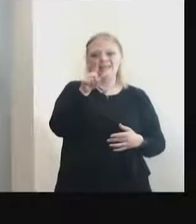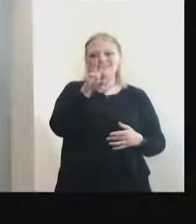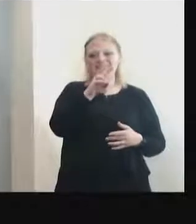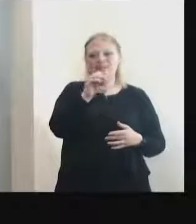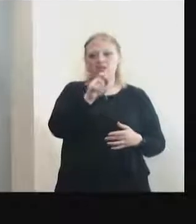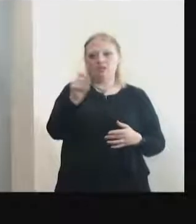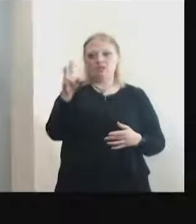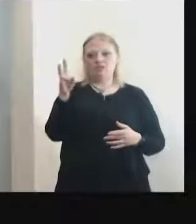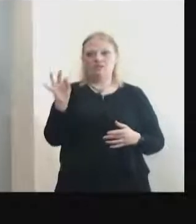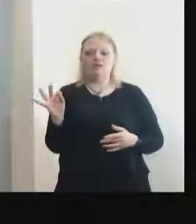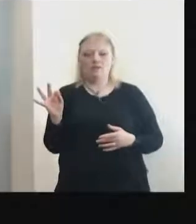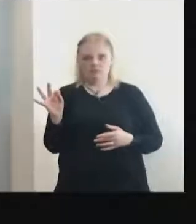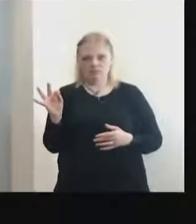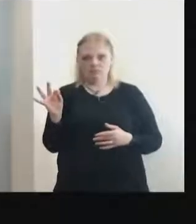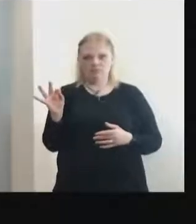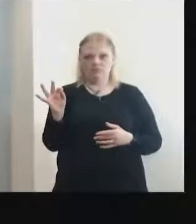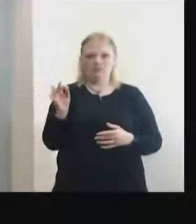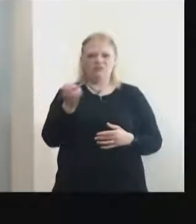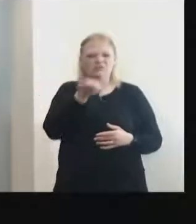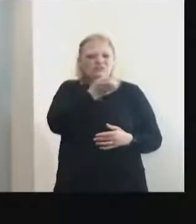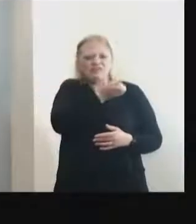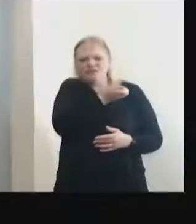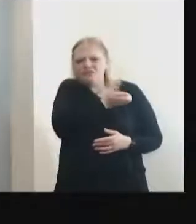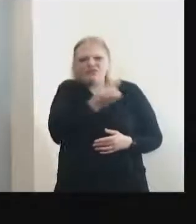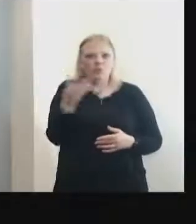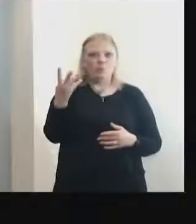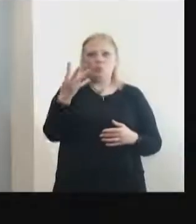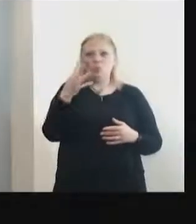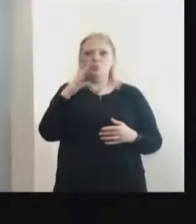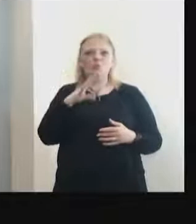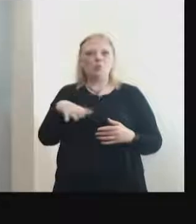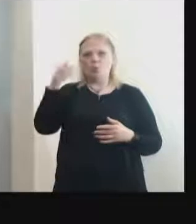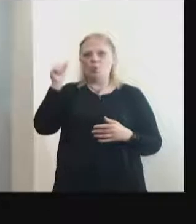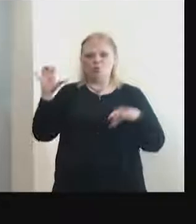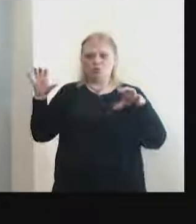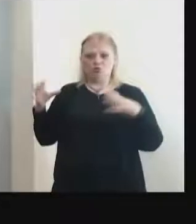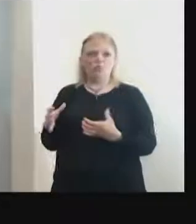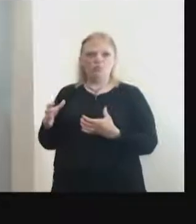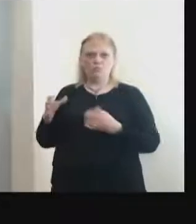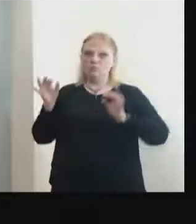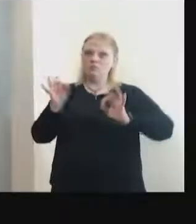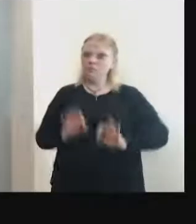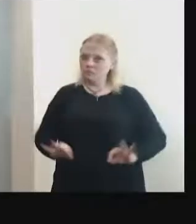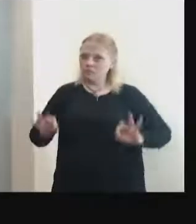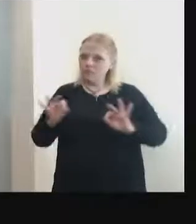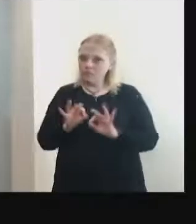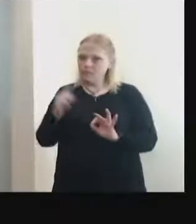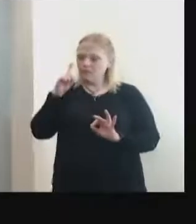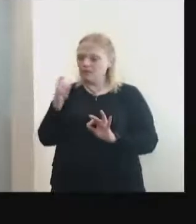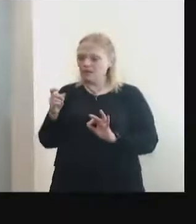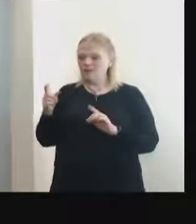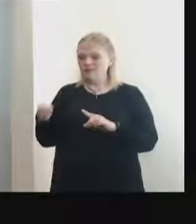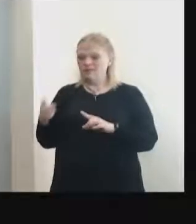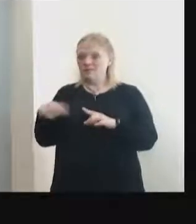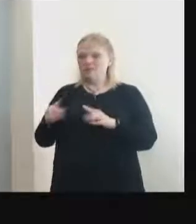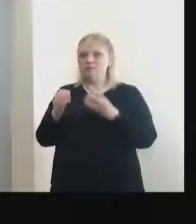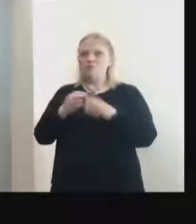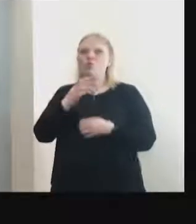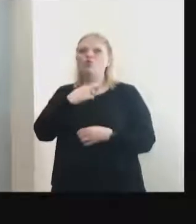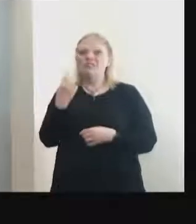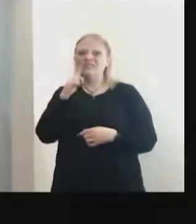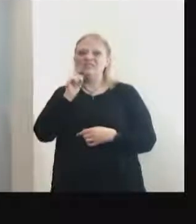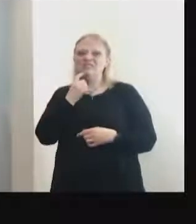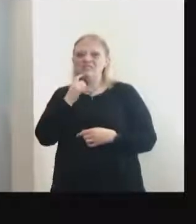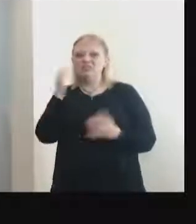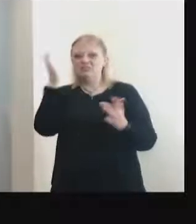category. Very few cases in the older age population, which is important, of course, because they're more at risk for serious illness